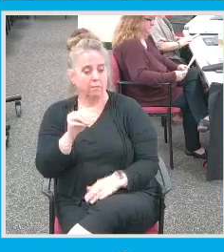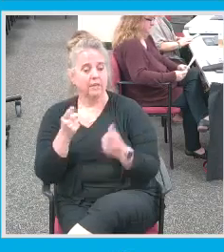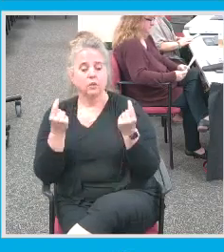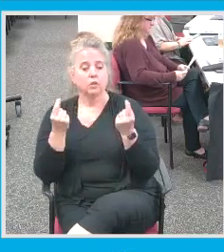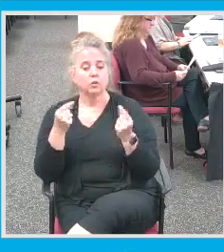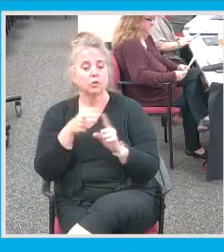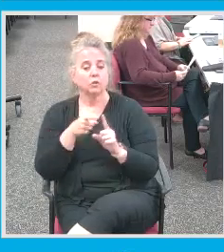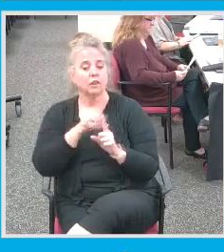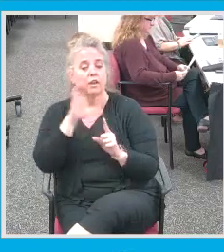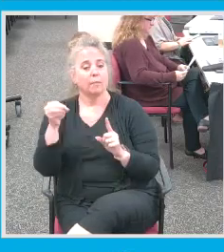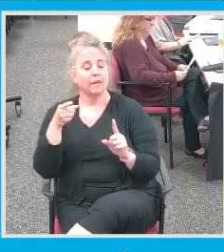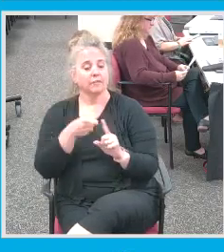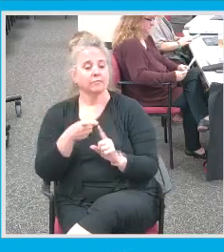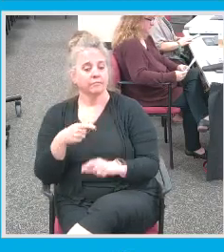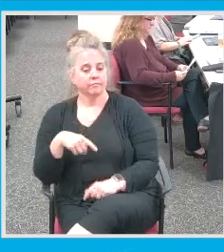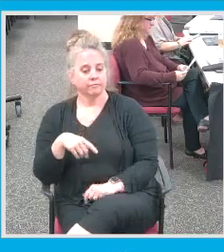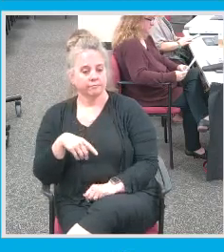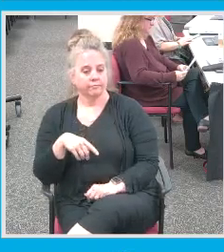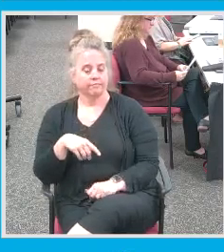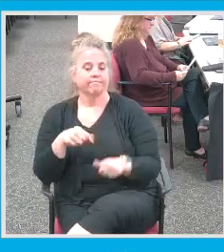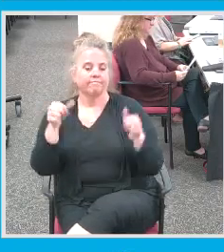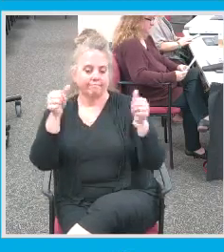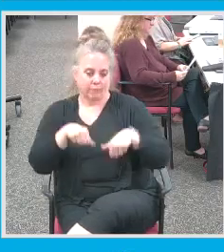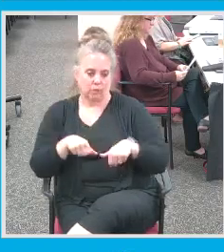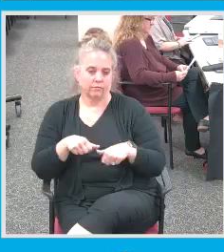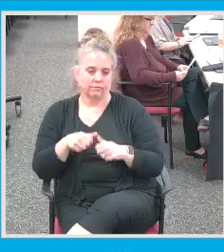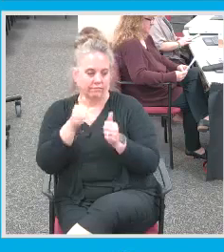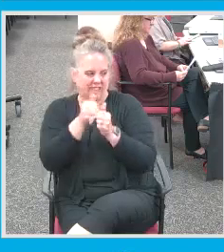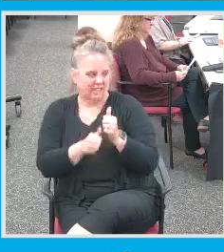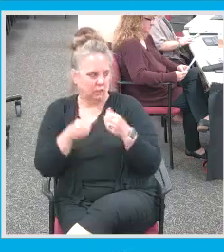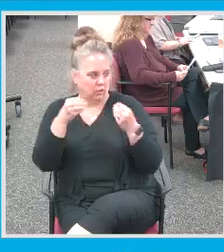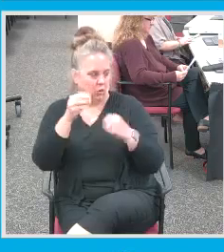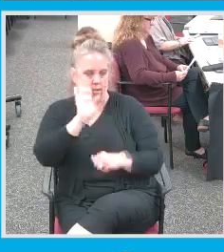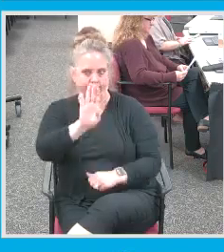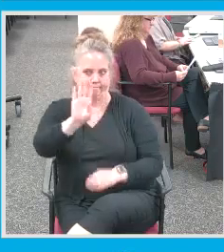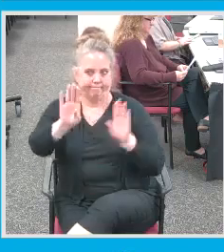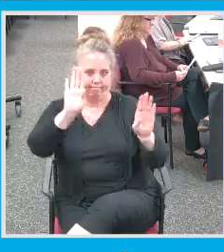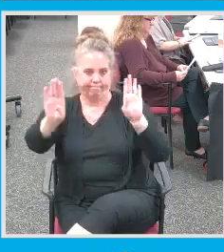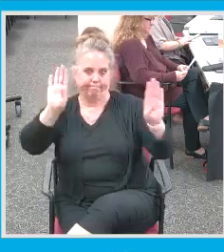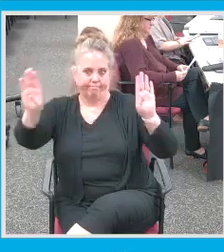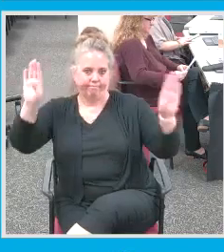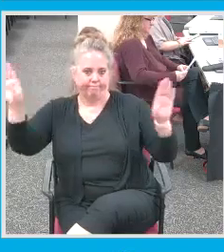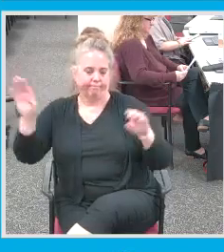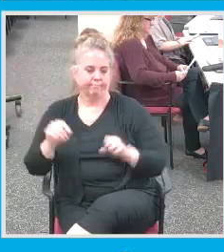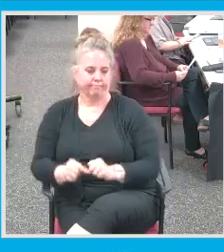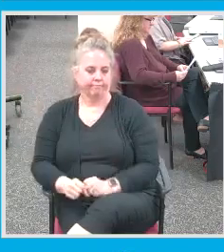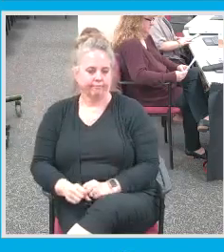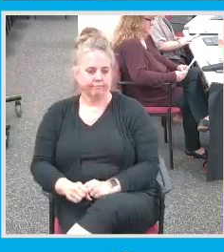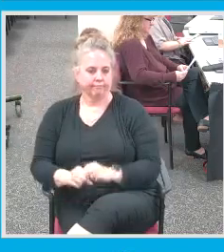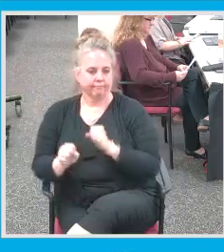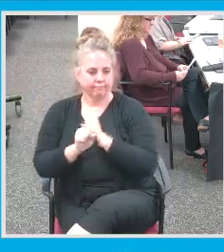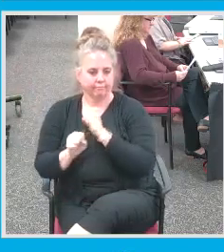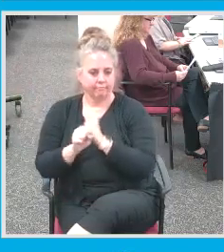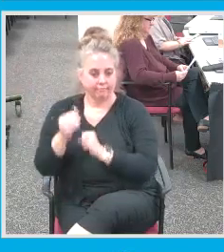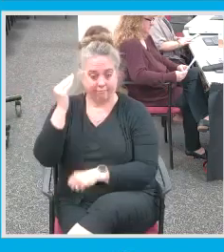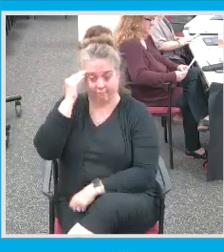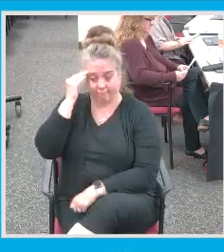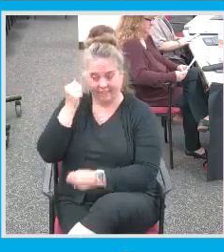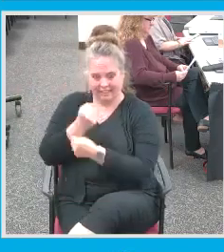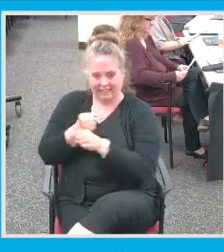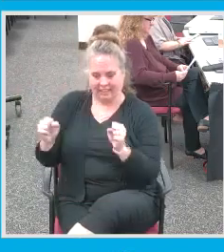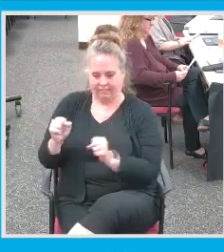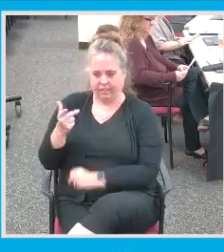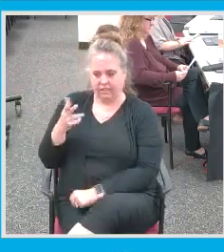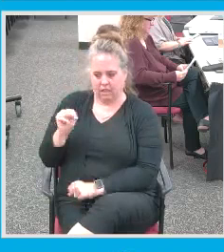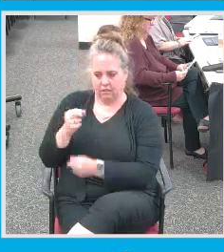post signage in their stores that just promote or create awareness around the idea of safe storage. And they're asked